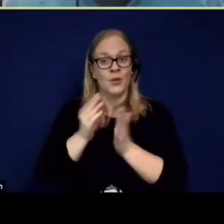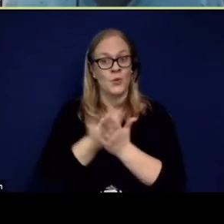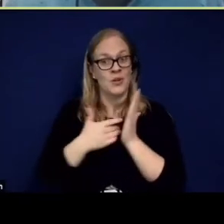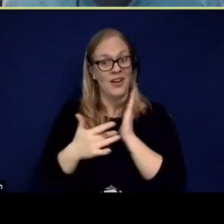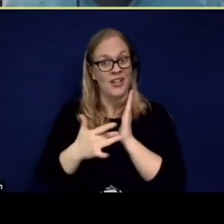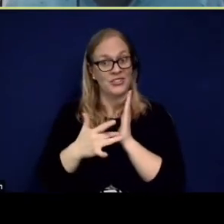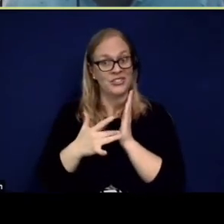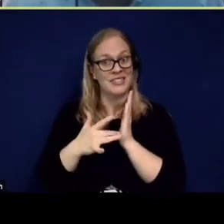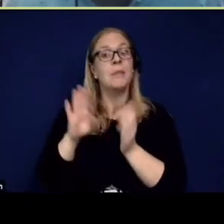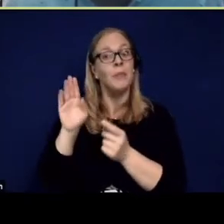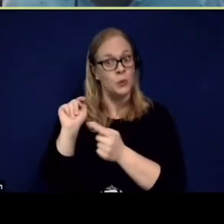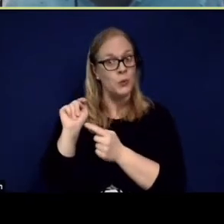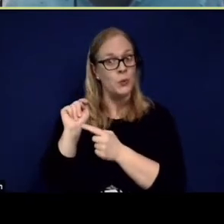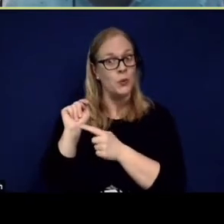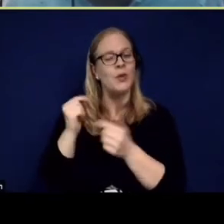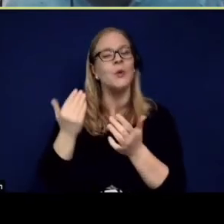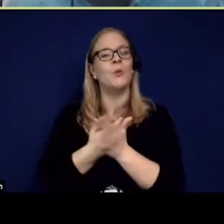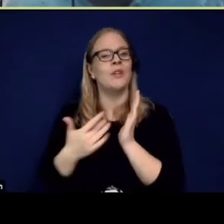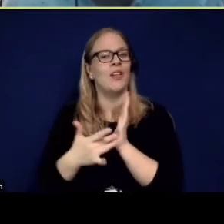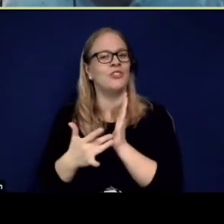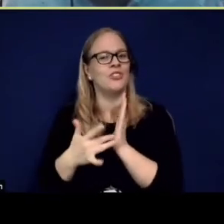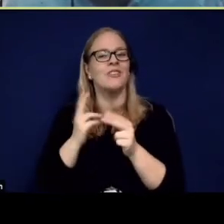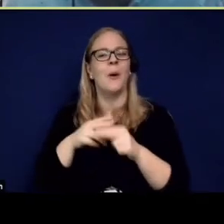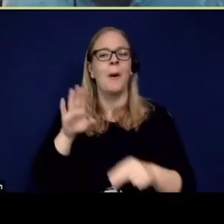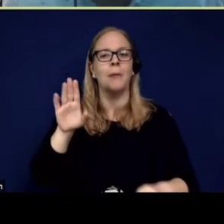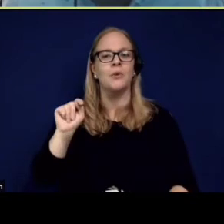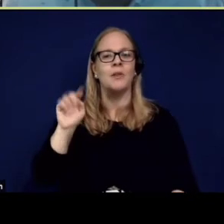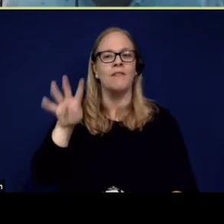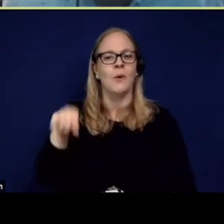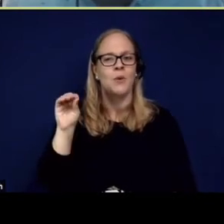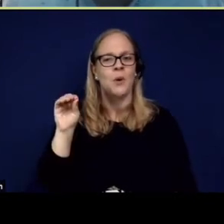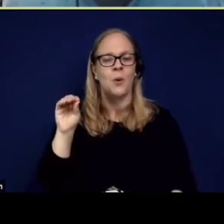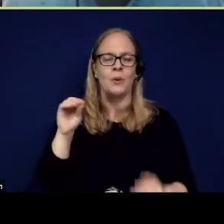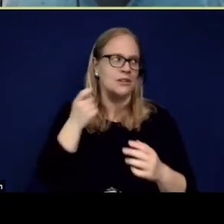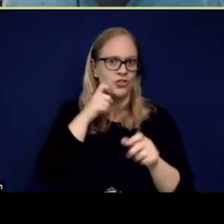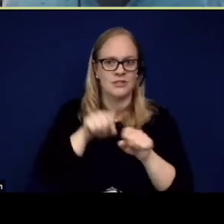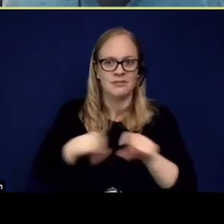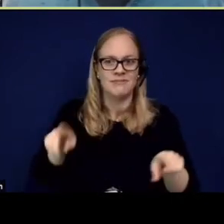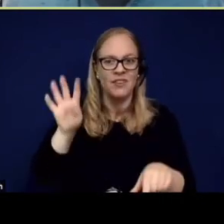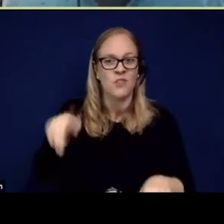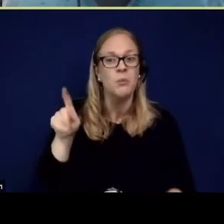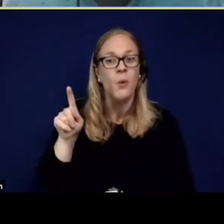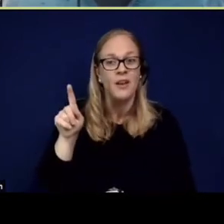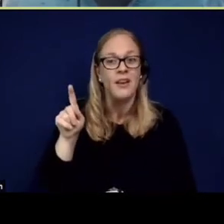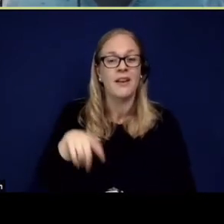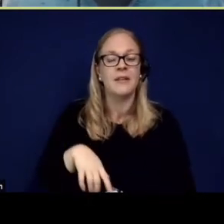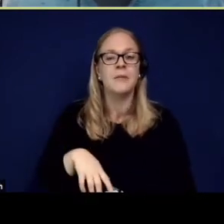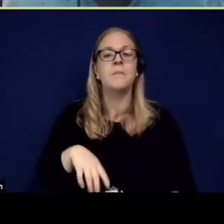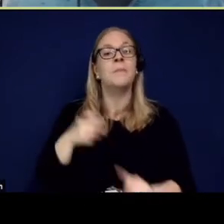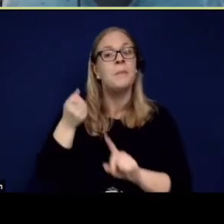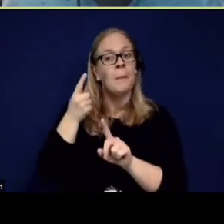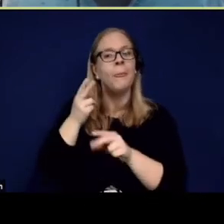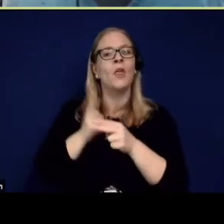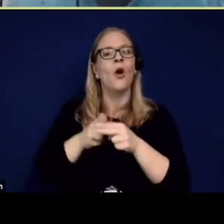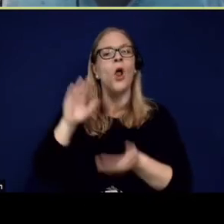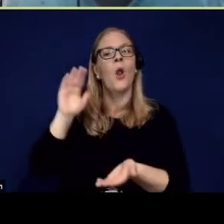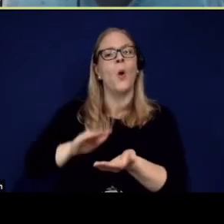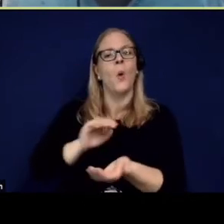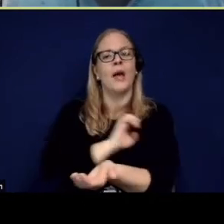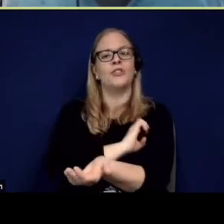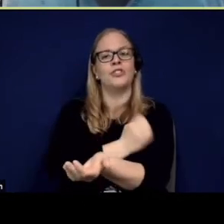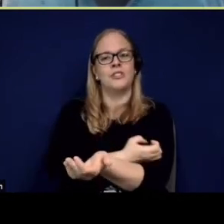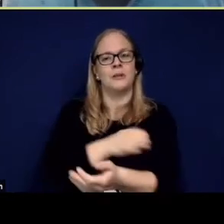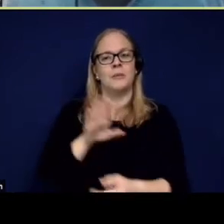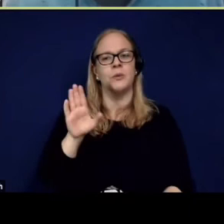and it's called Bluetooth 4.0, and now recently 4.1, has low energy developed.